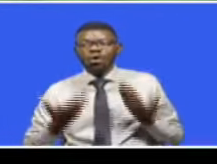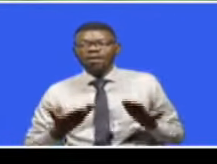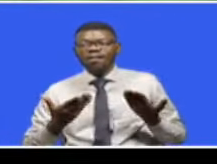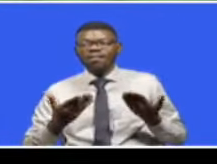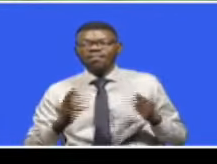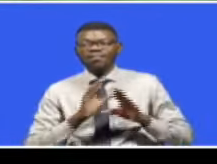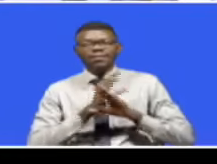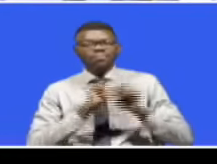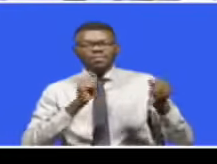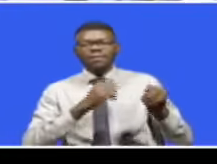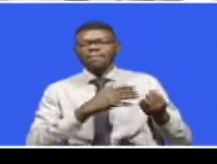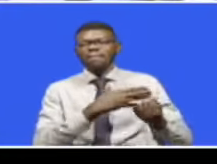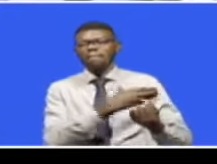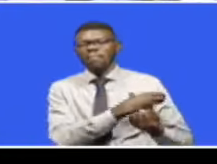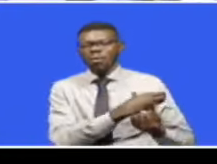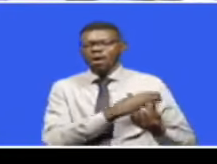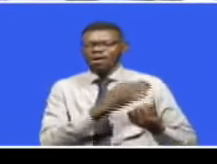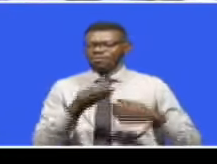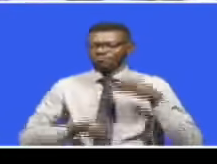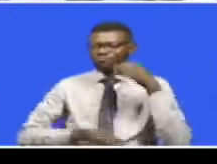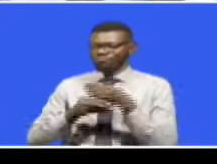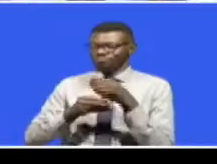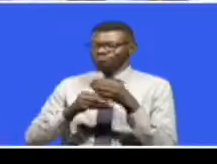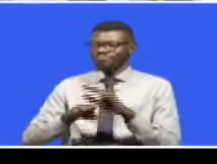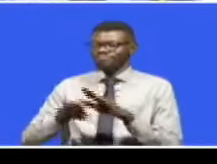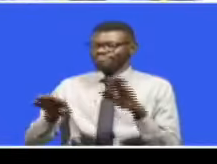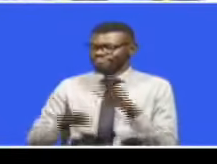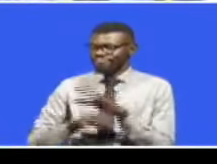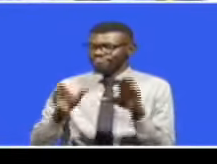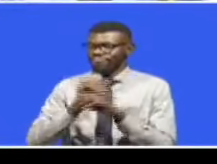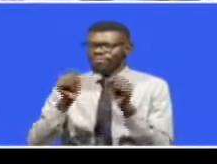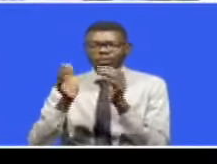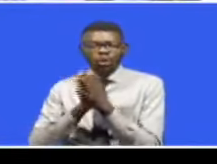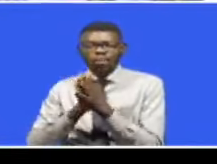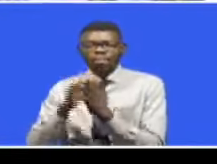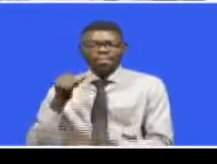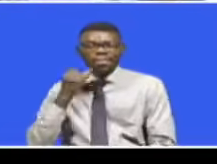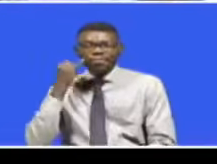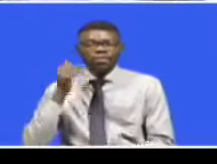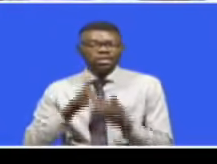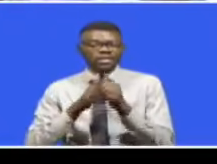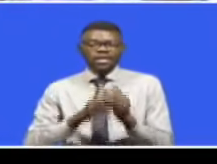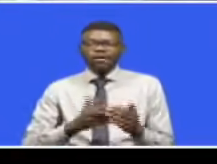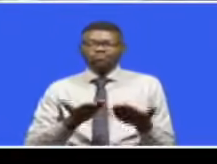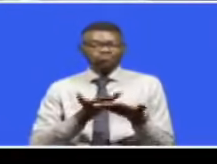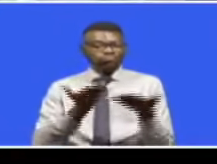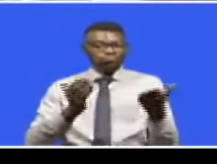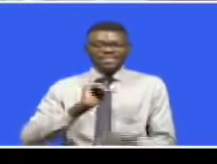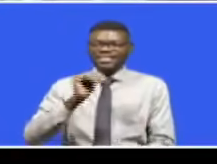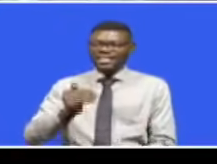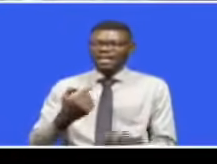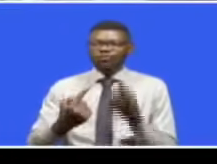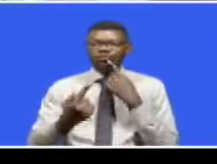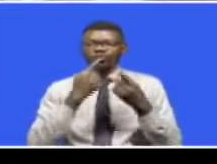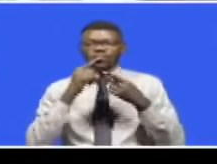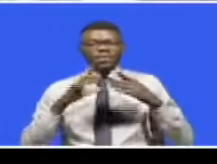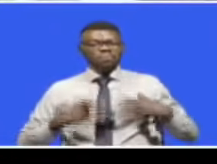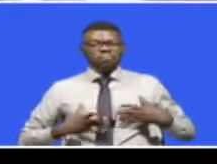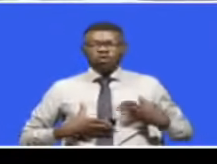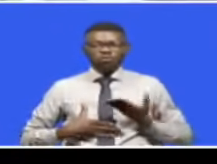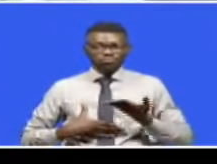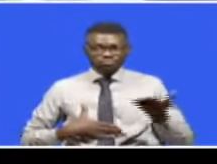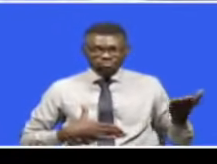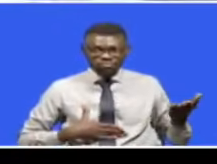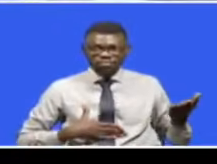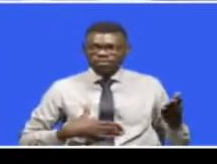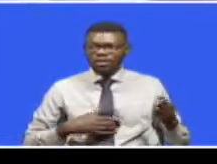rais mamlaka. The DP in the company of some Nakuru leaders later addressed a rally in Nakuru town. You have no